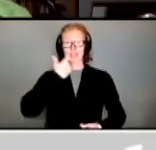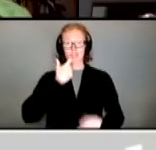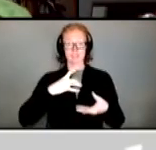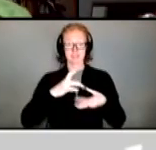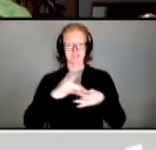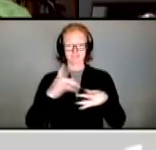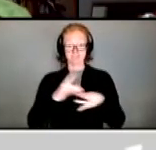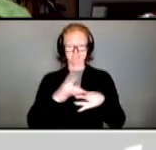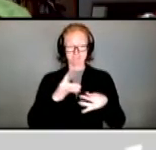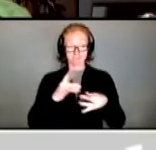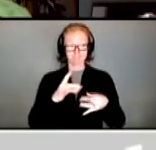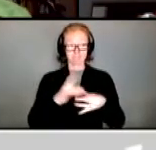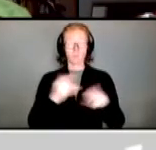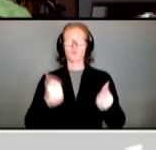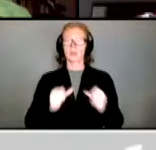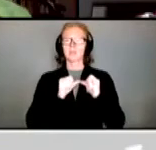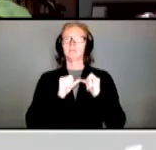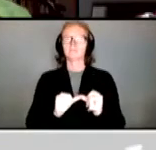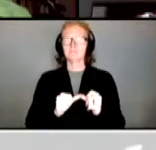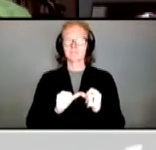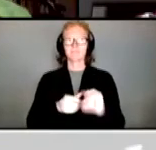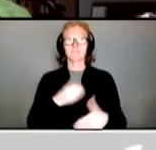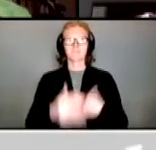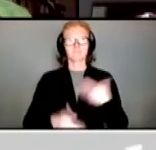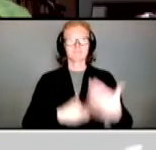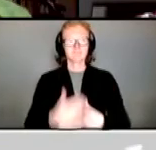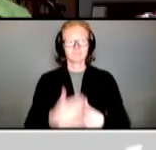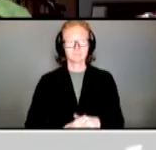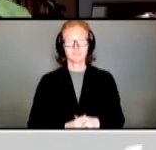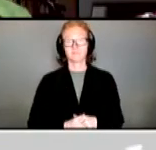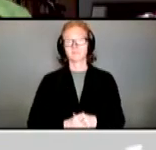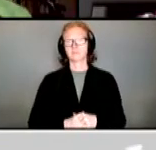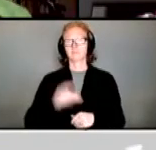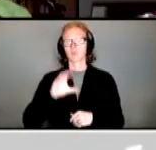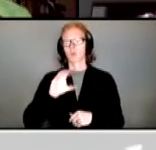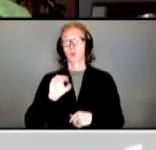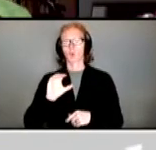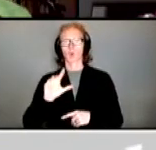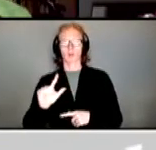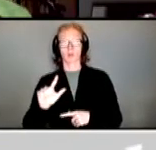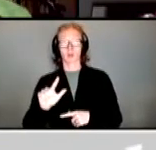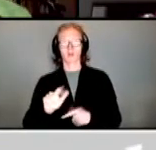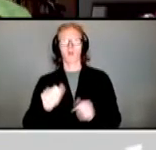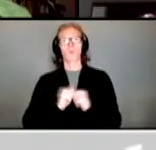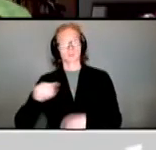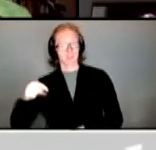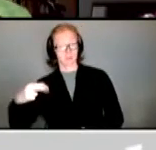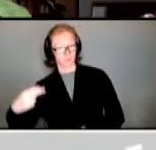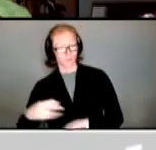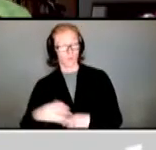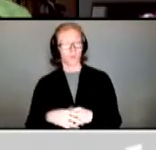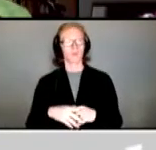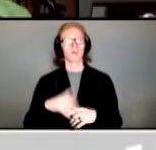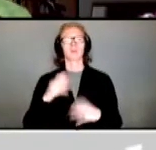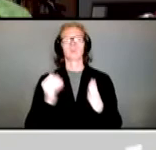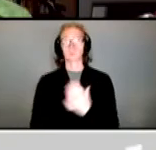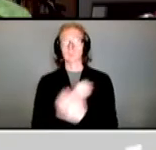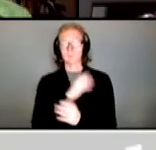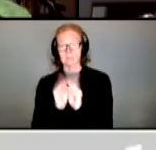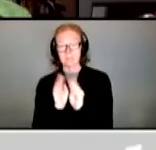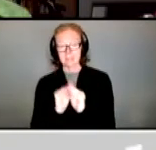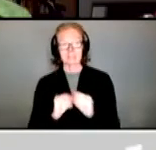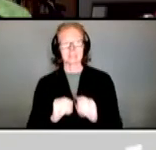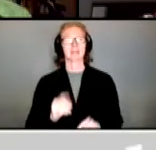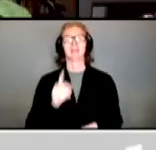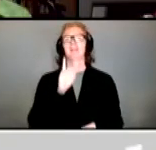said, we are moving through with the COCAL to have a town hall to help gather this information. And